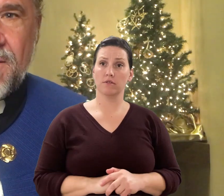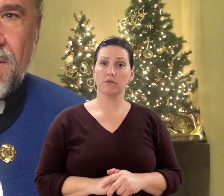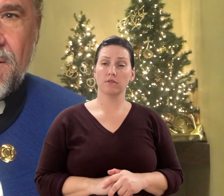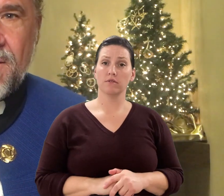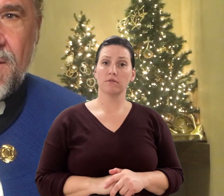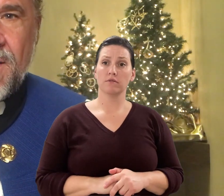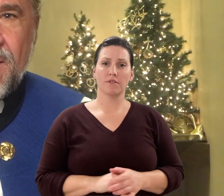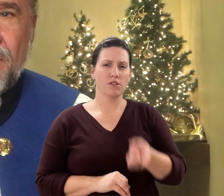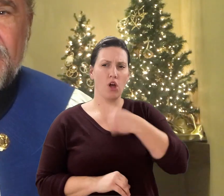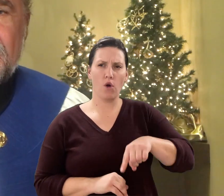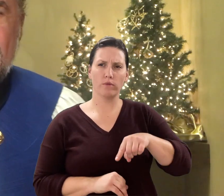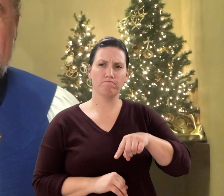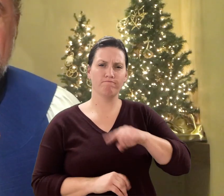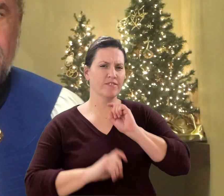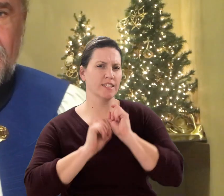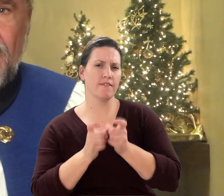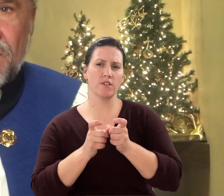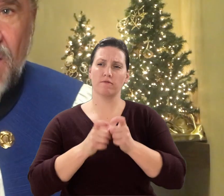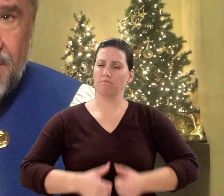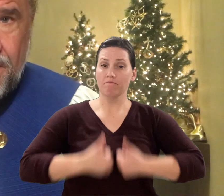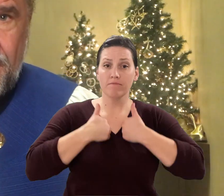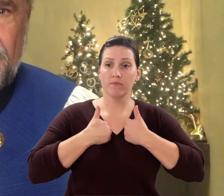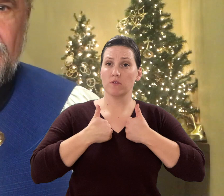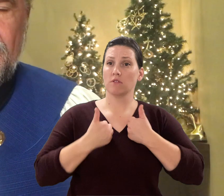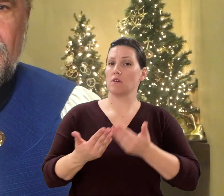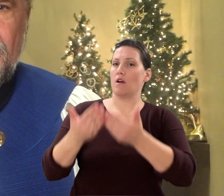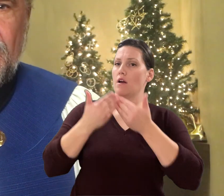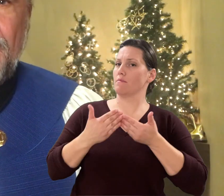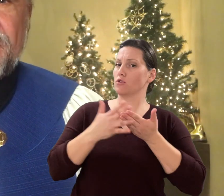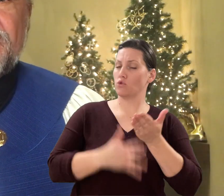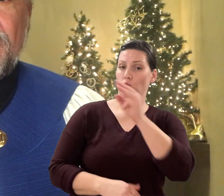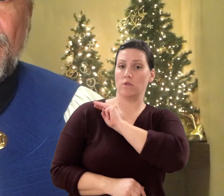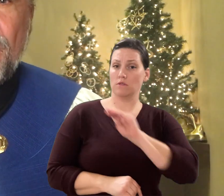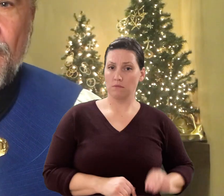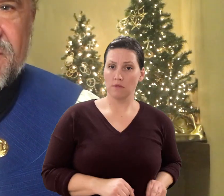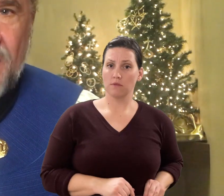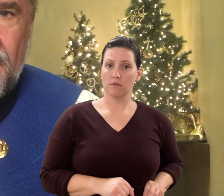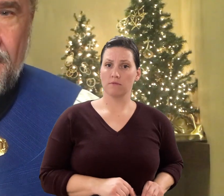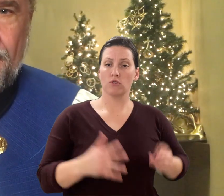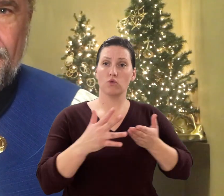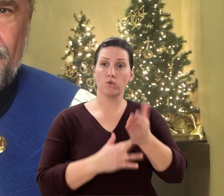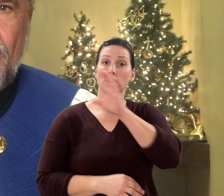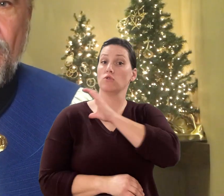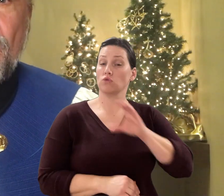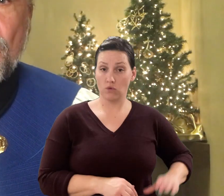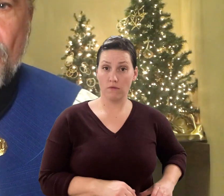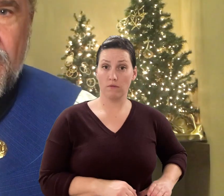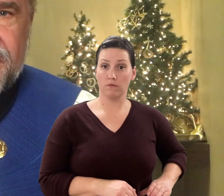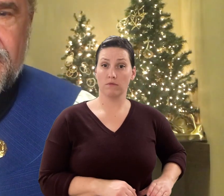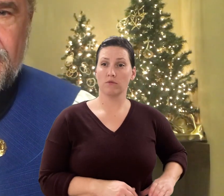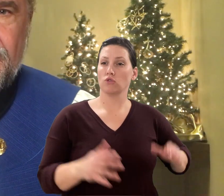day. This gift of life comes through the Messiah,